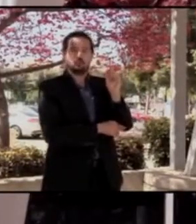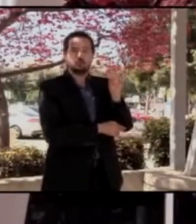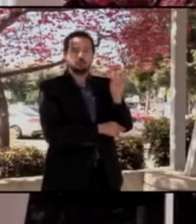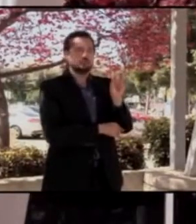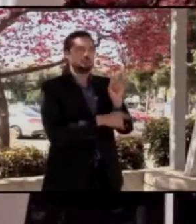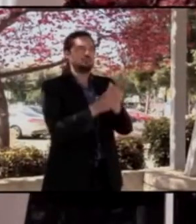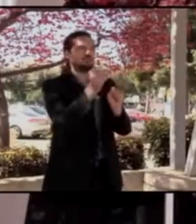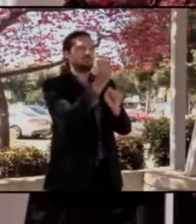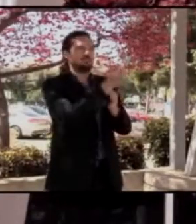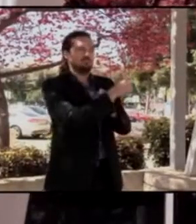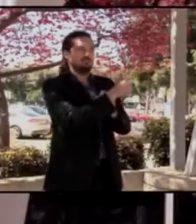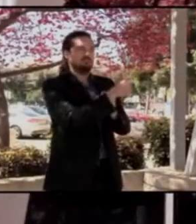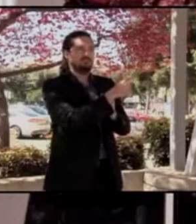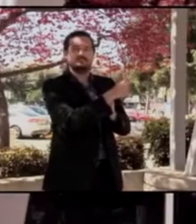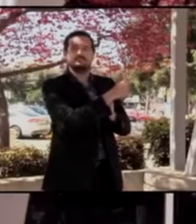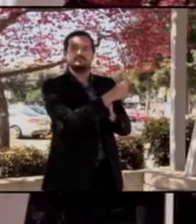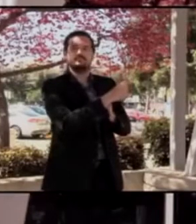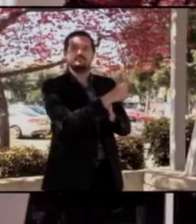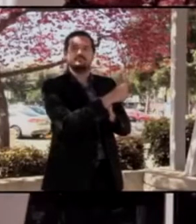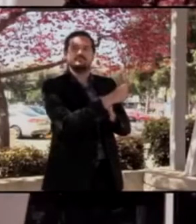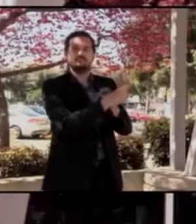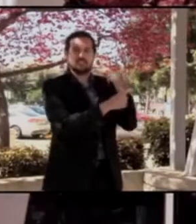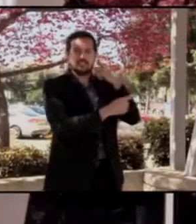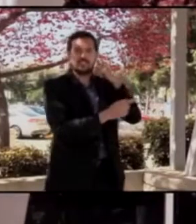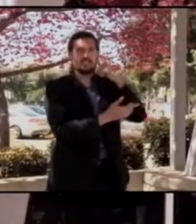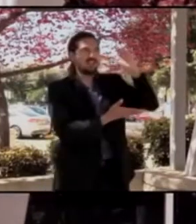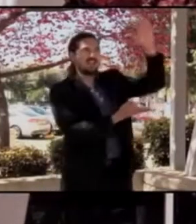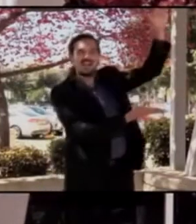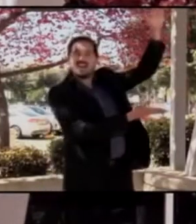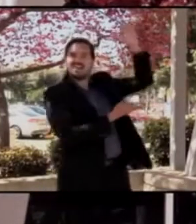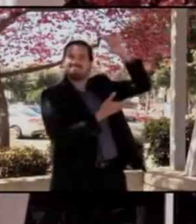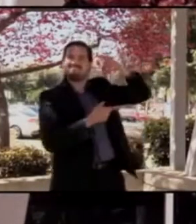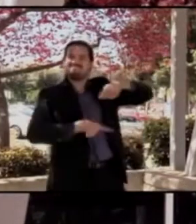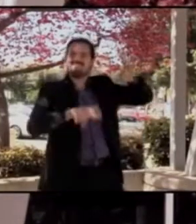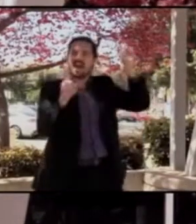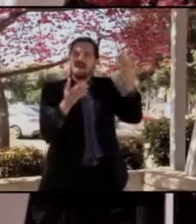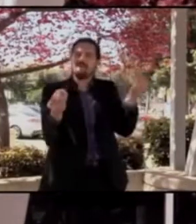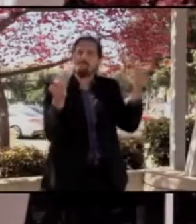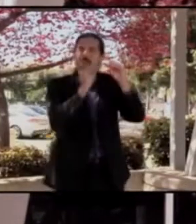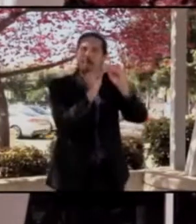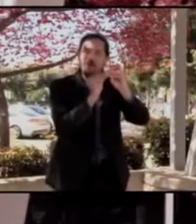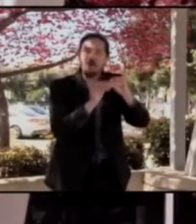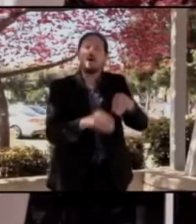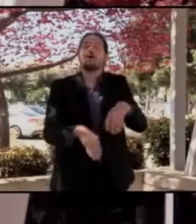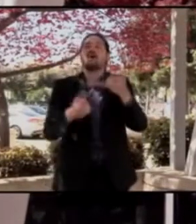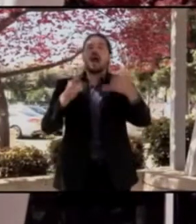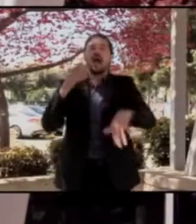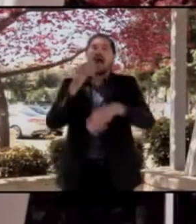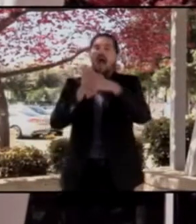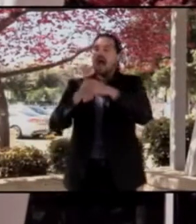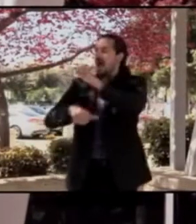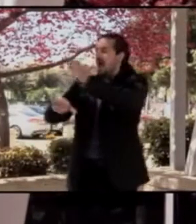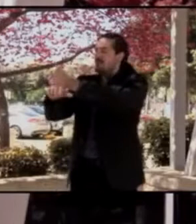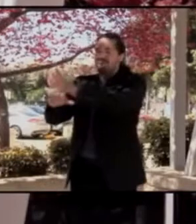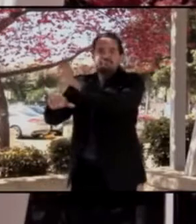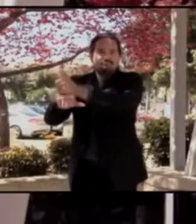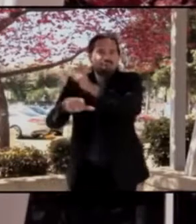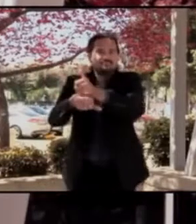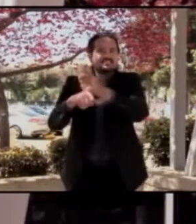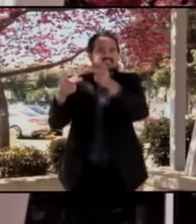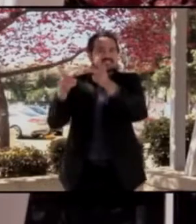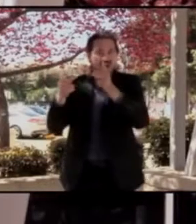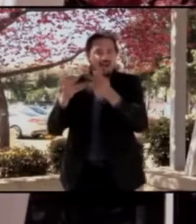We're hearing there's an excess of vaccine in the pop-up and walk-up sites. Are you making any changes to